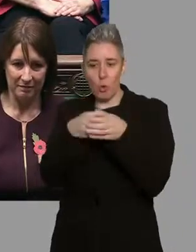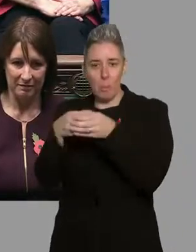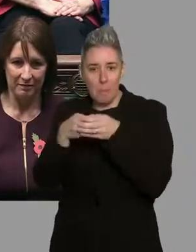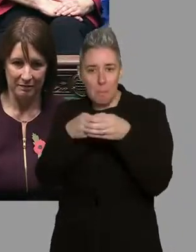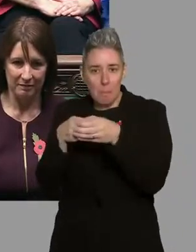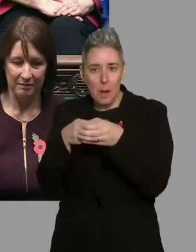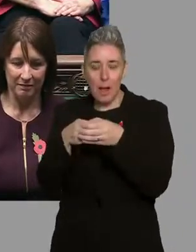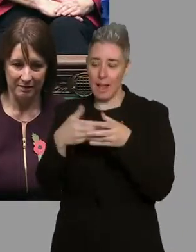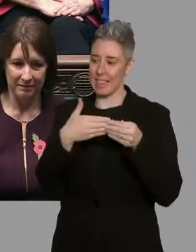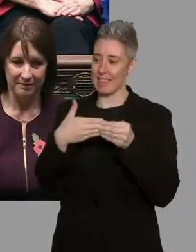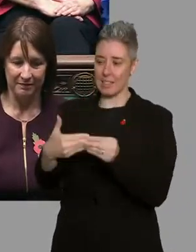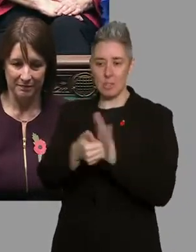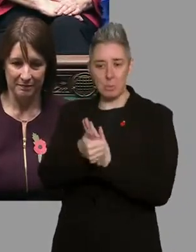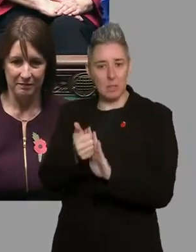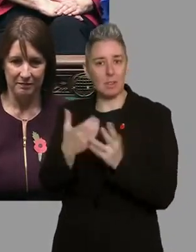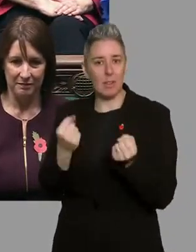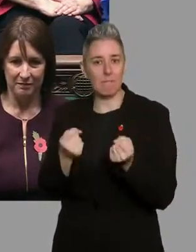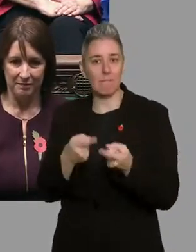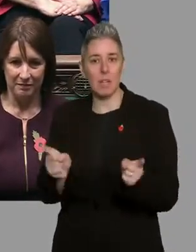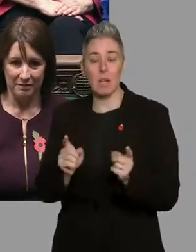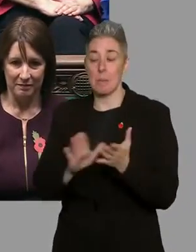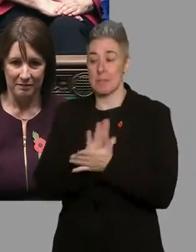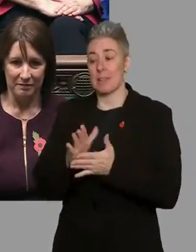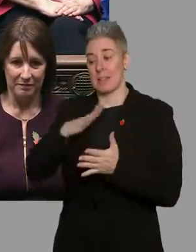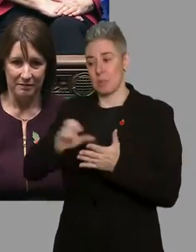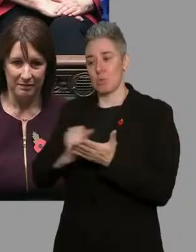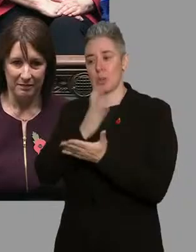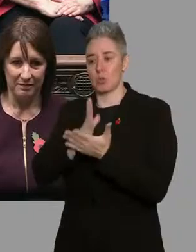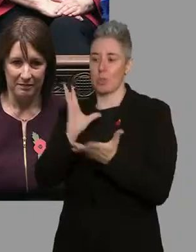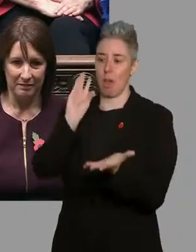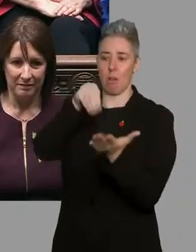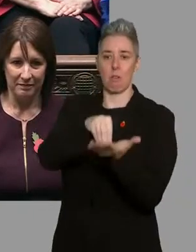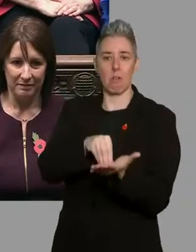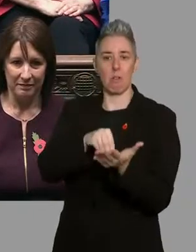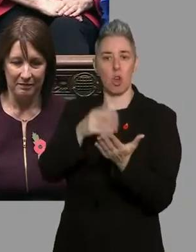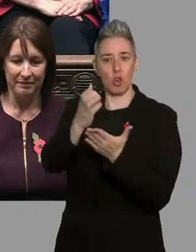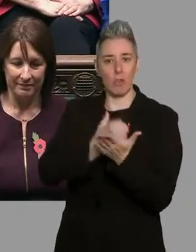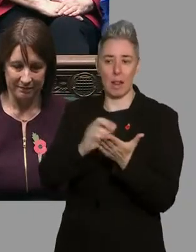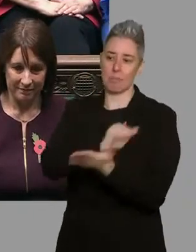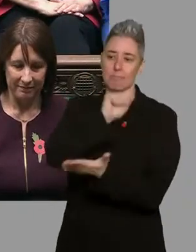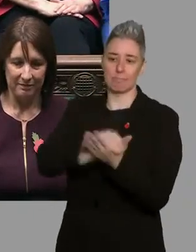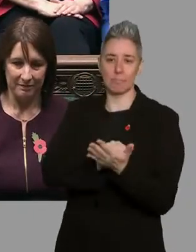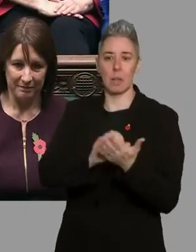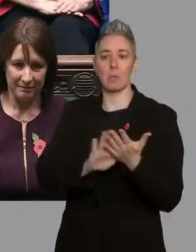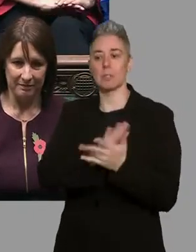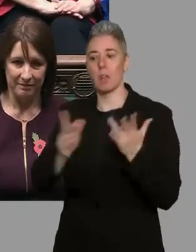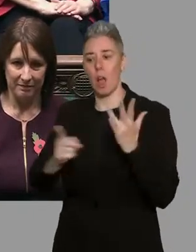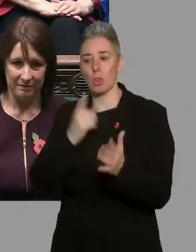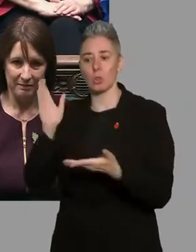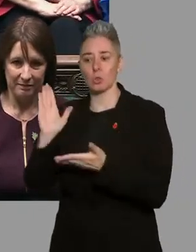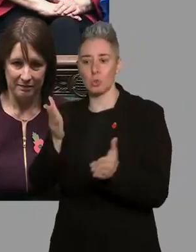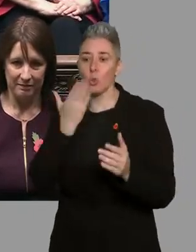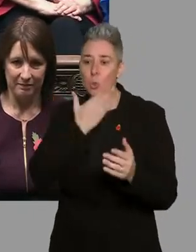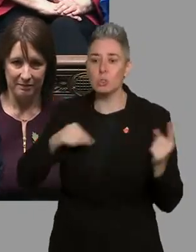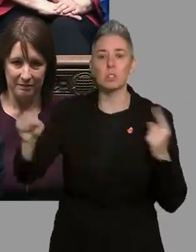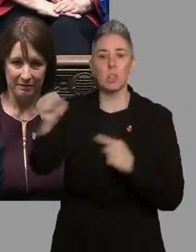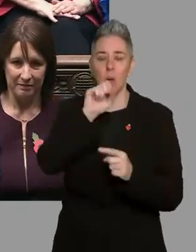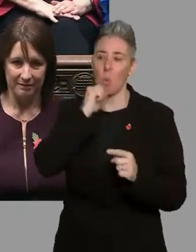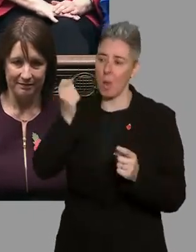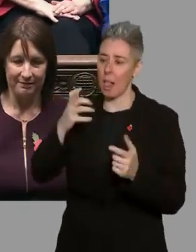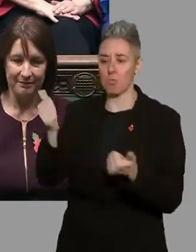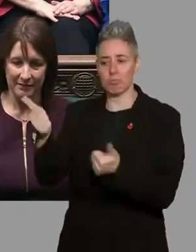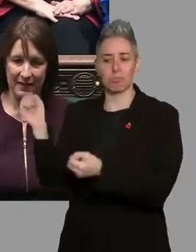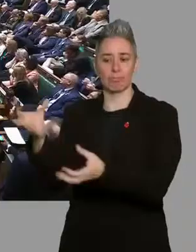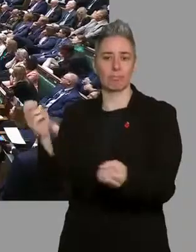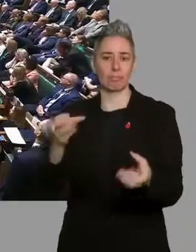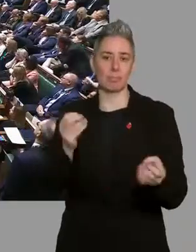the curriculum, which will encourage many more schools to provide it within the curriculum and enrich the futures of children and young people across the